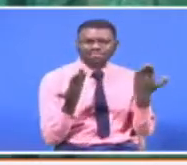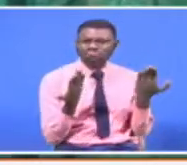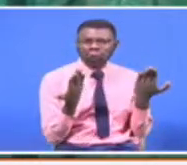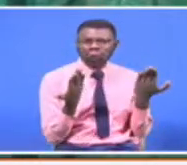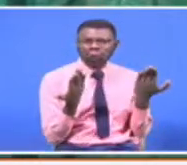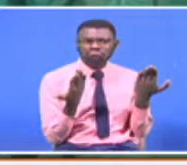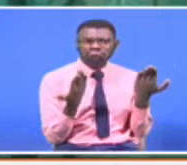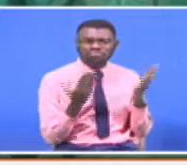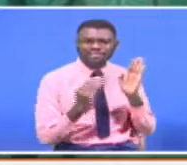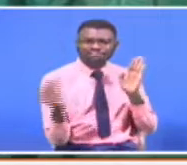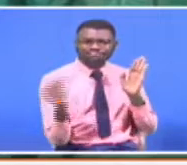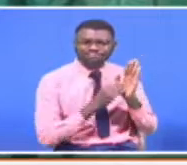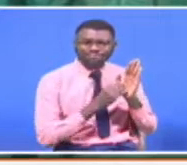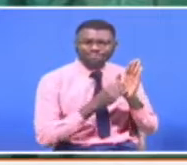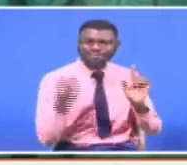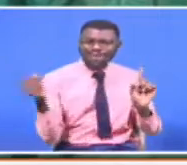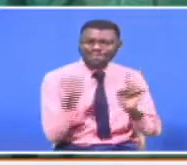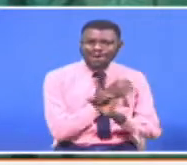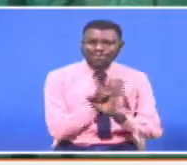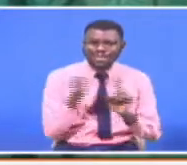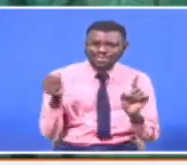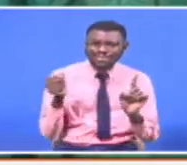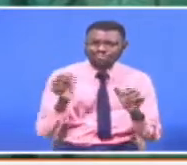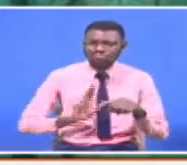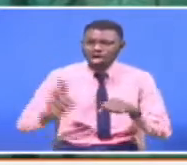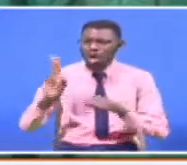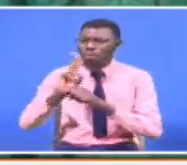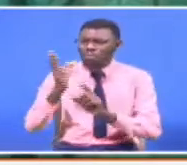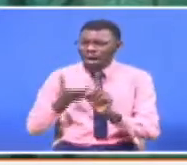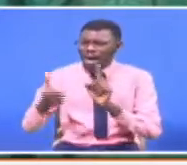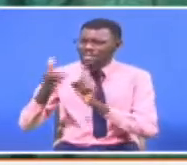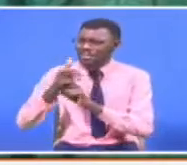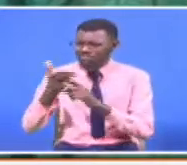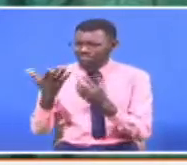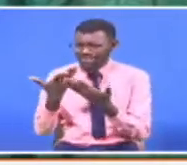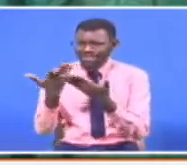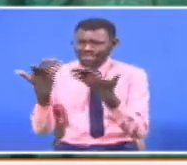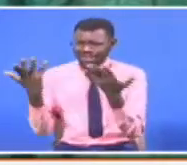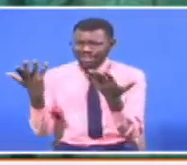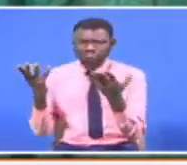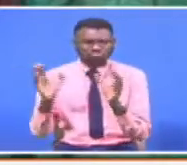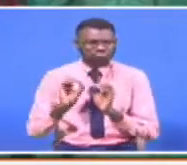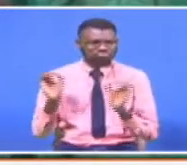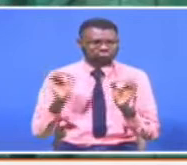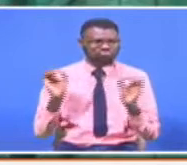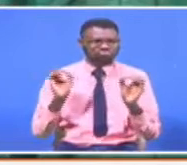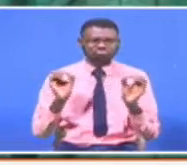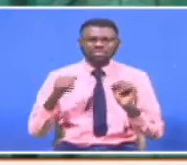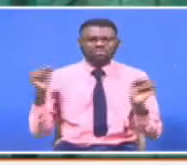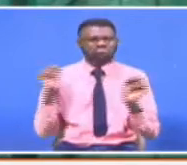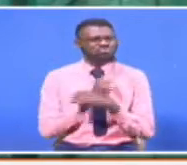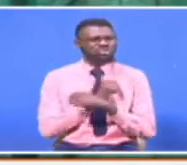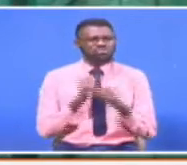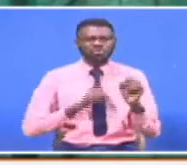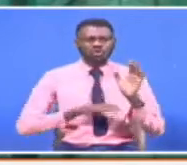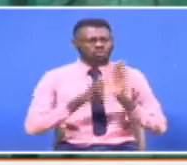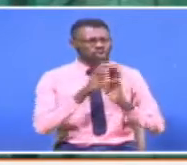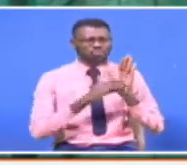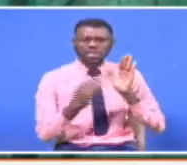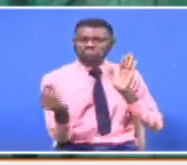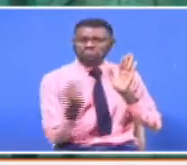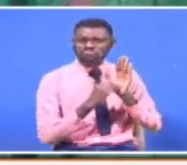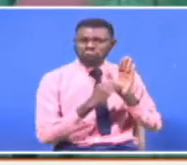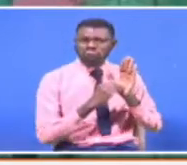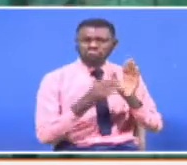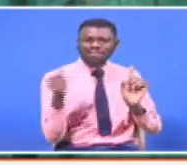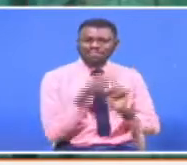that says violence can be used to achieve anything. There is nowhere in the constitution that you